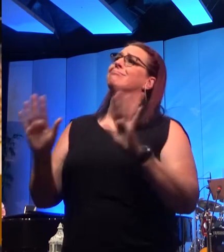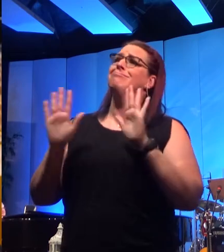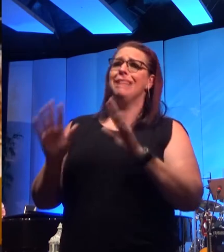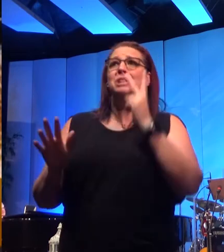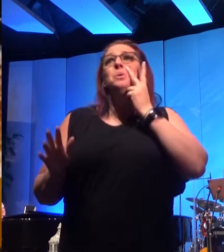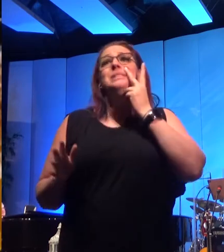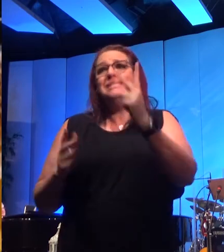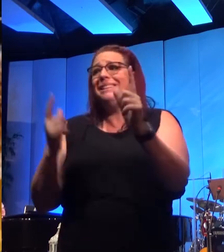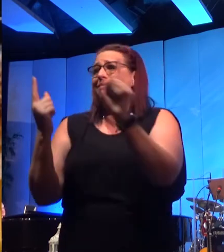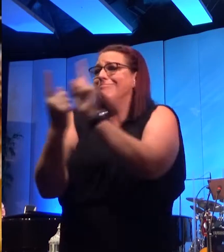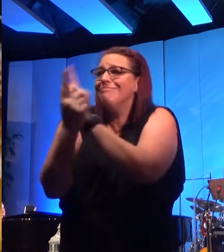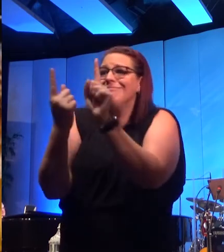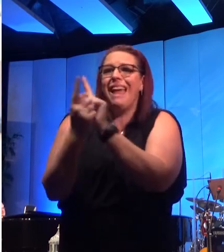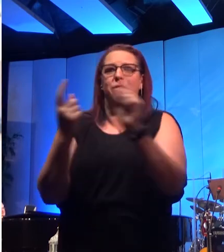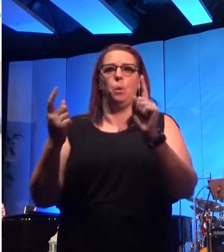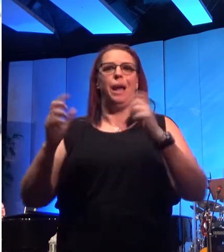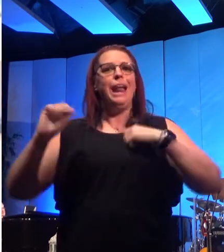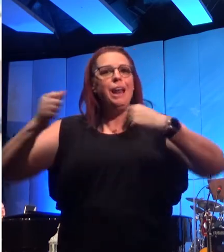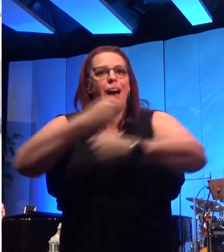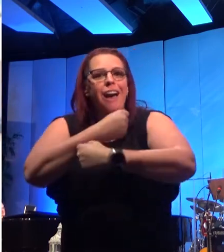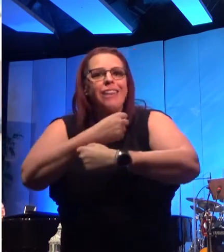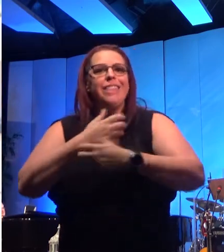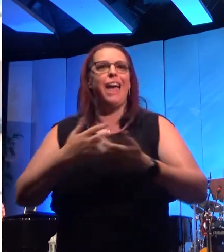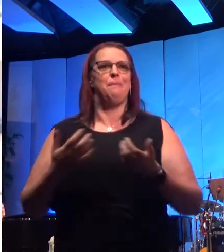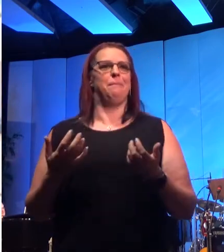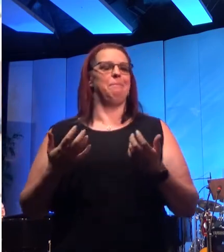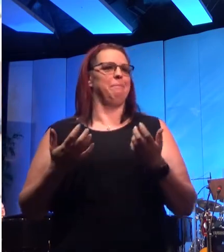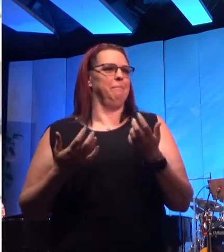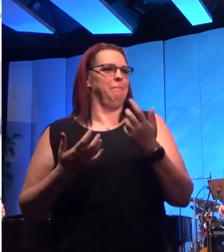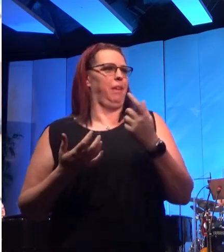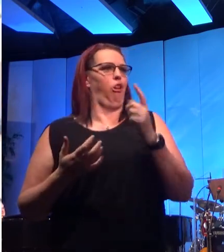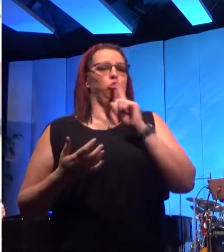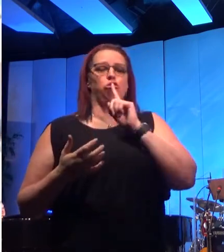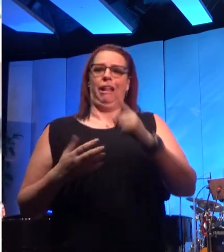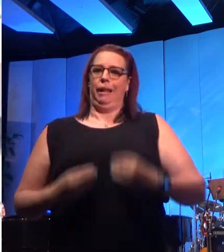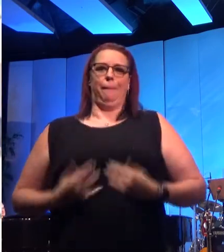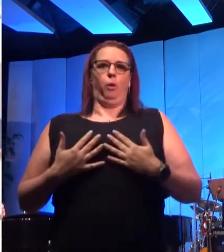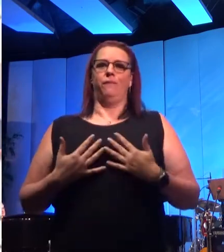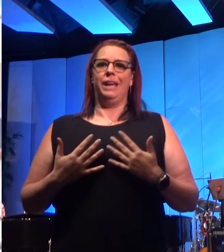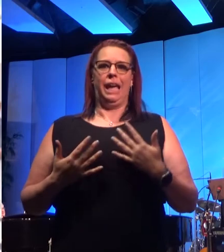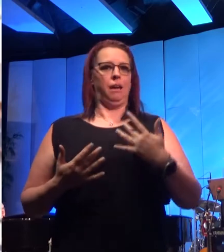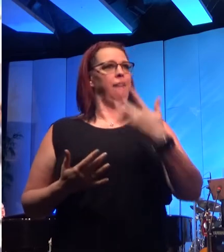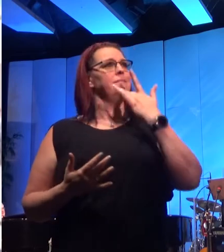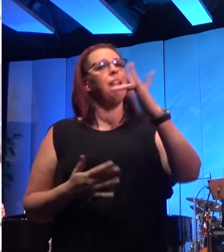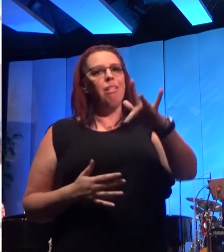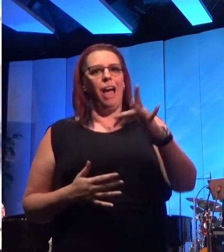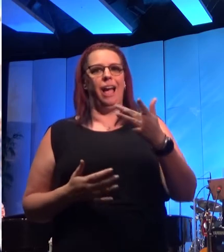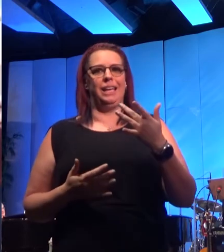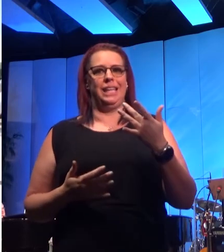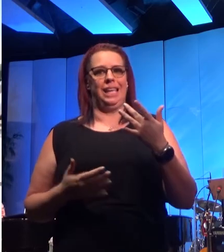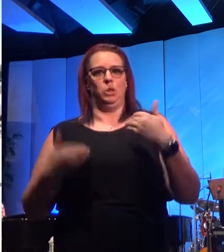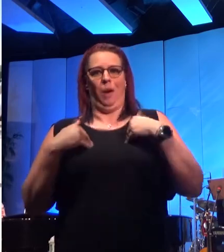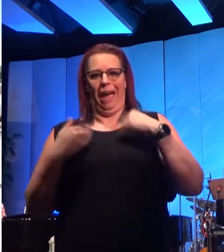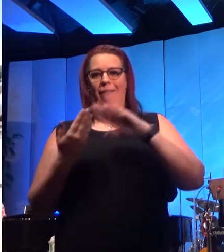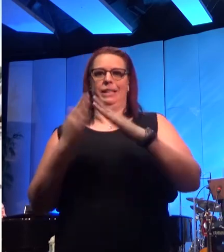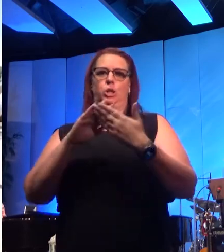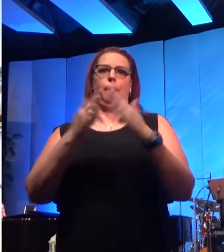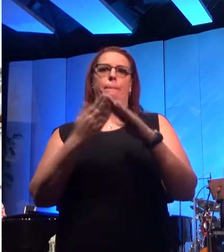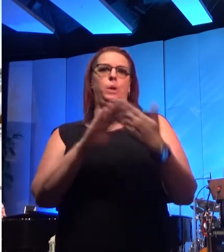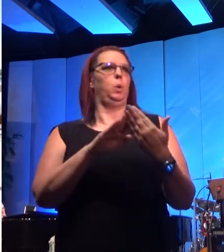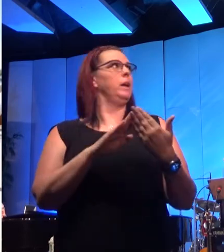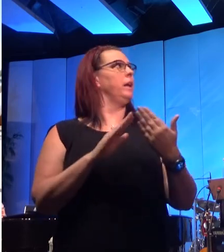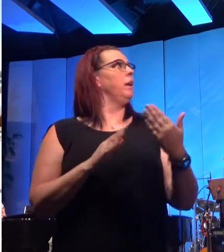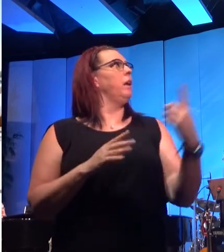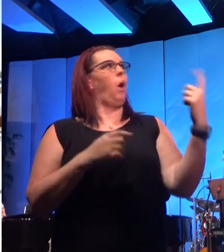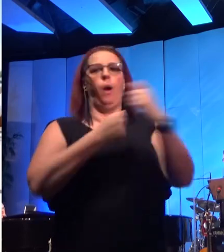everyone and hug everyone's neck. It's so moving, and I just feel so lucky to have this right here, this community. I love peopling.